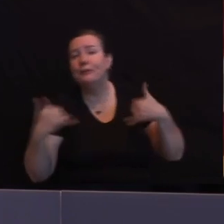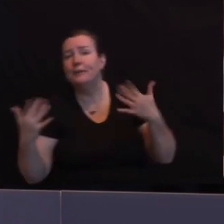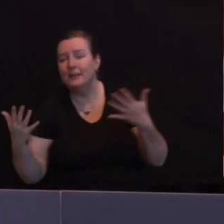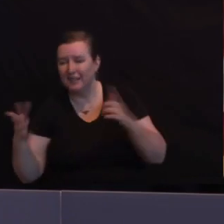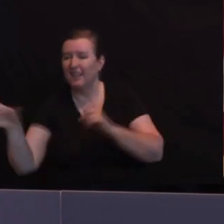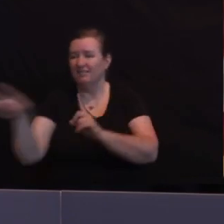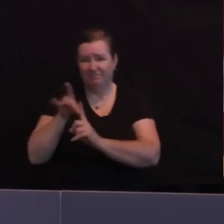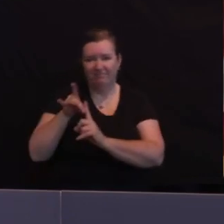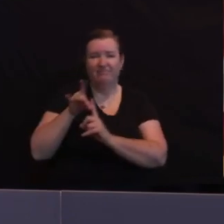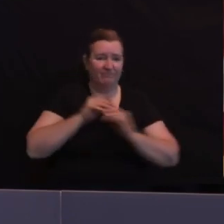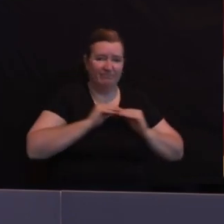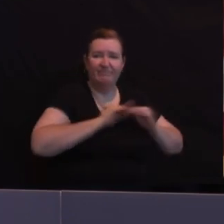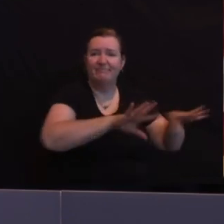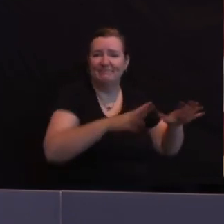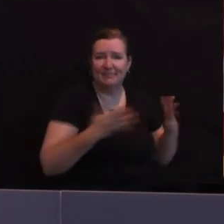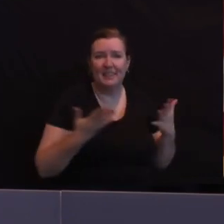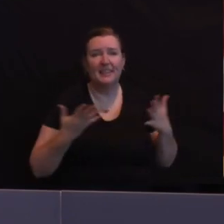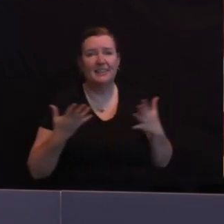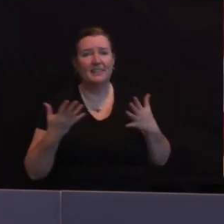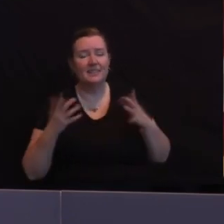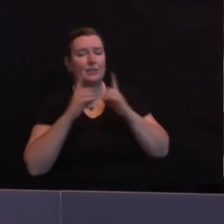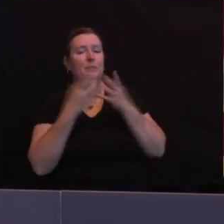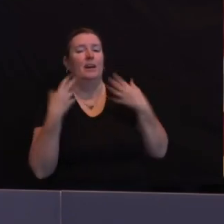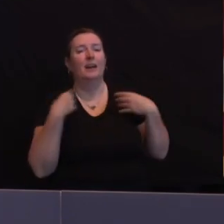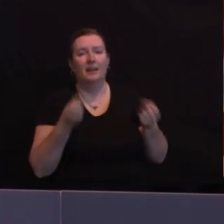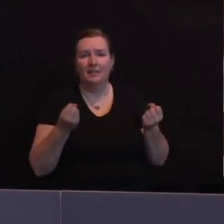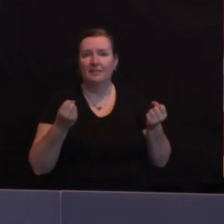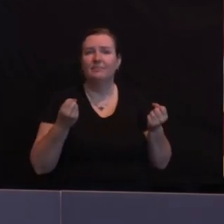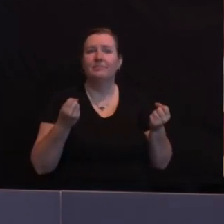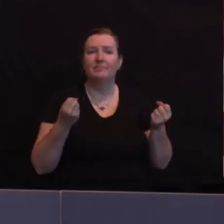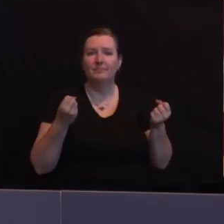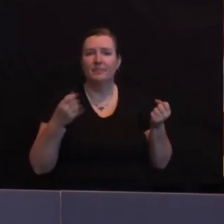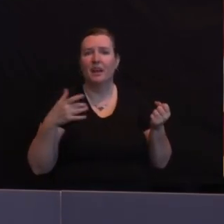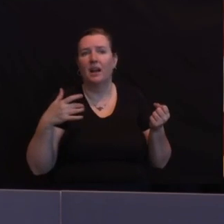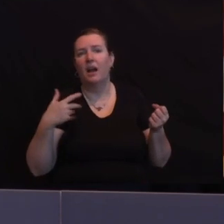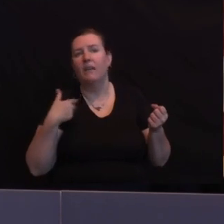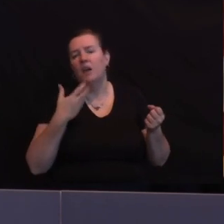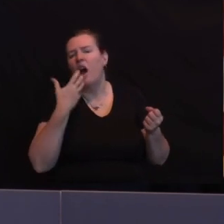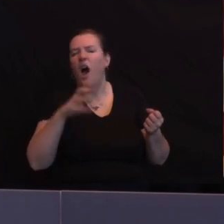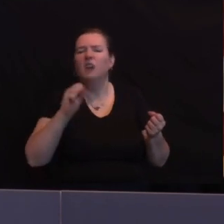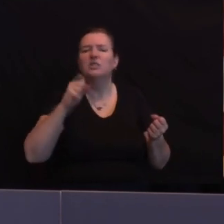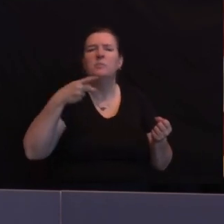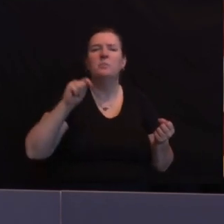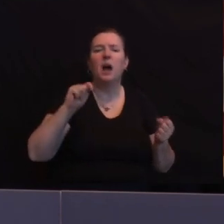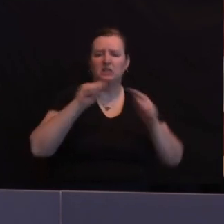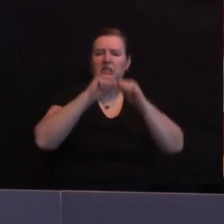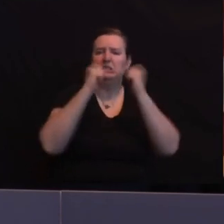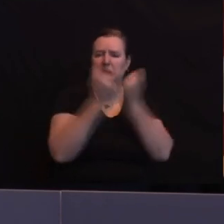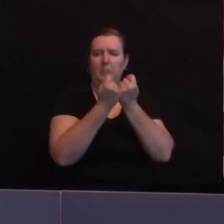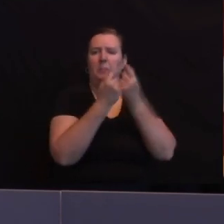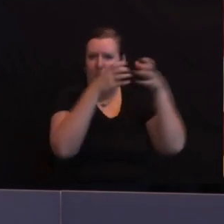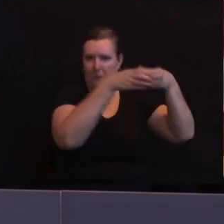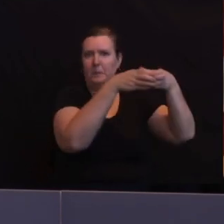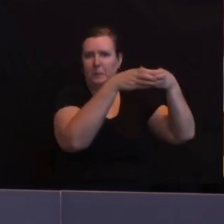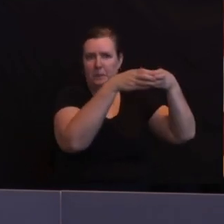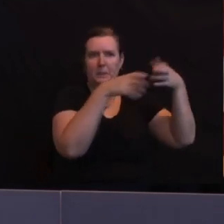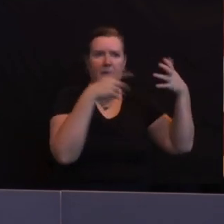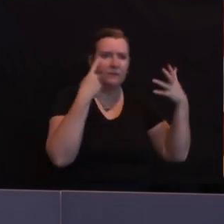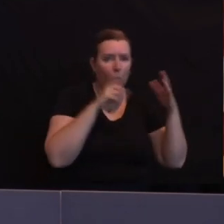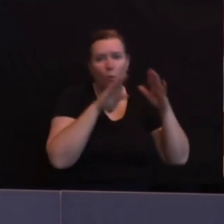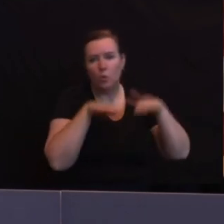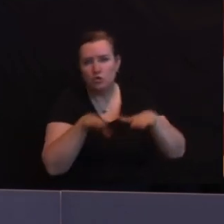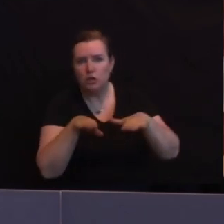The department has set up a hotspot team, several of them, for Ocean and Monmouth counties, including Lakewood, and a second one